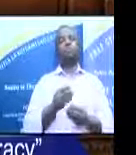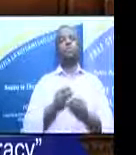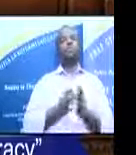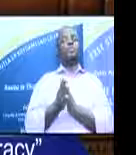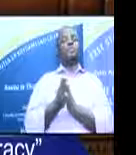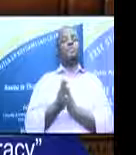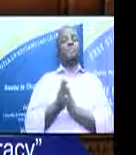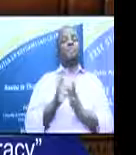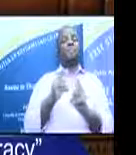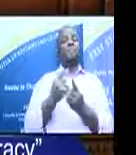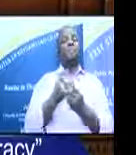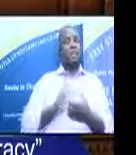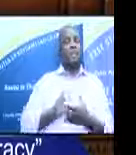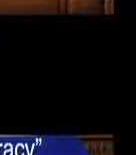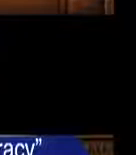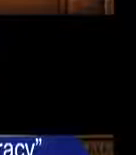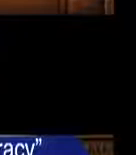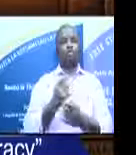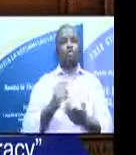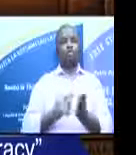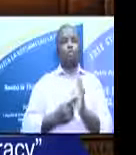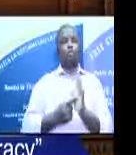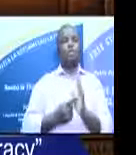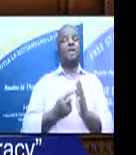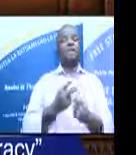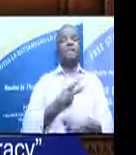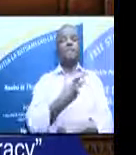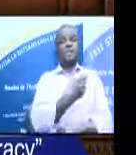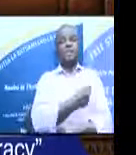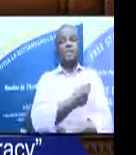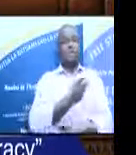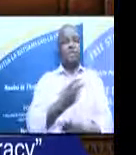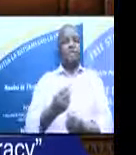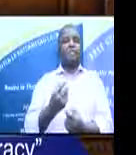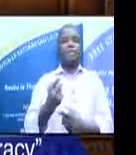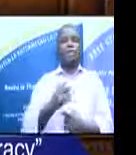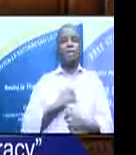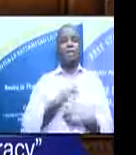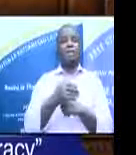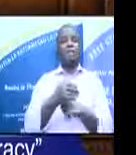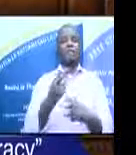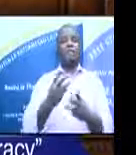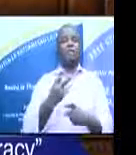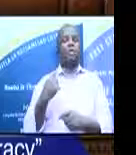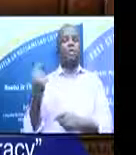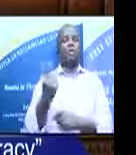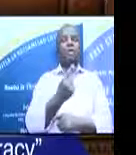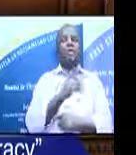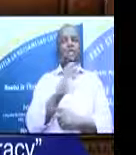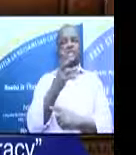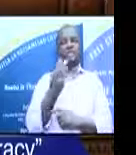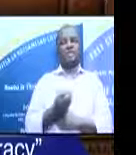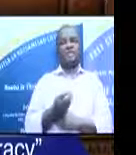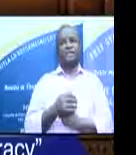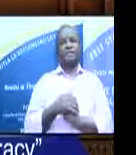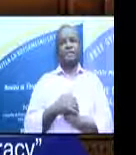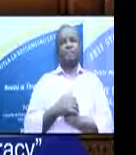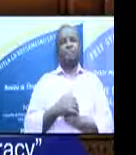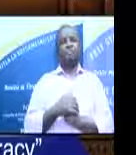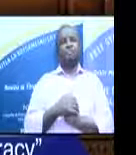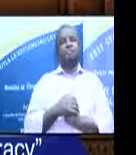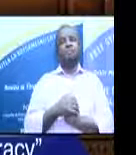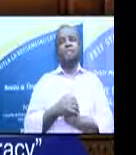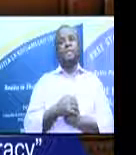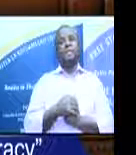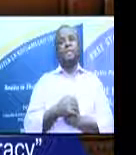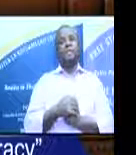department's commitment to ensure availability of vaccines to cover the population of the Free State. We are confident